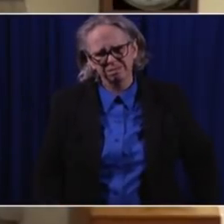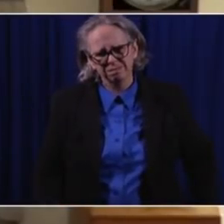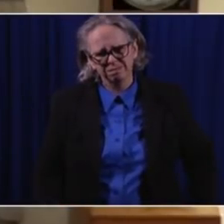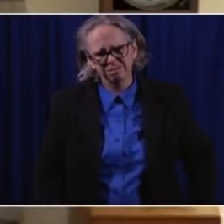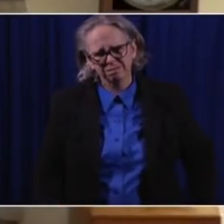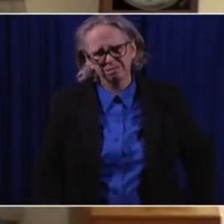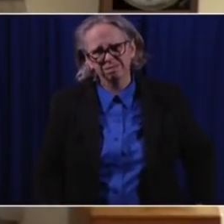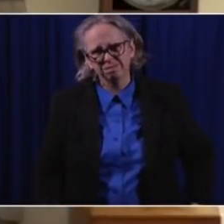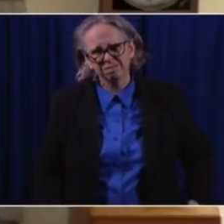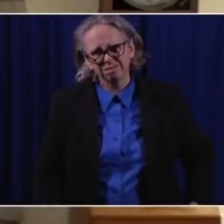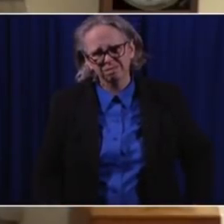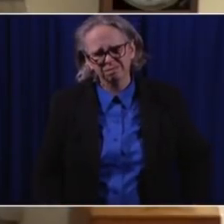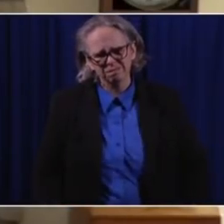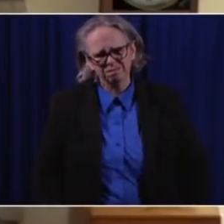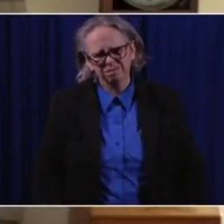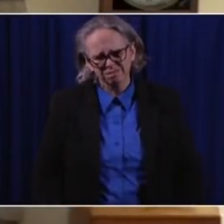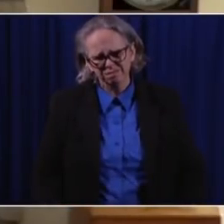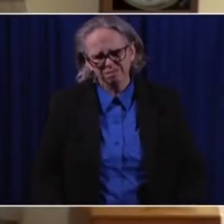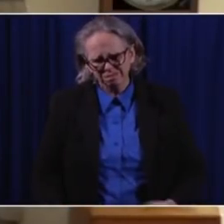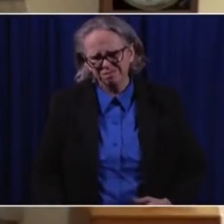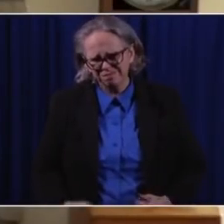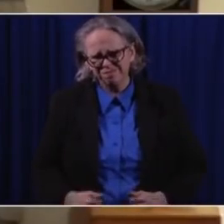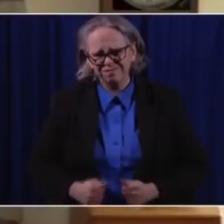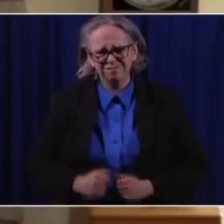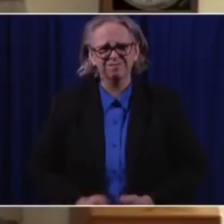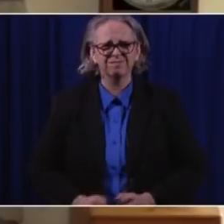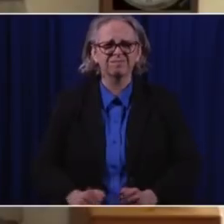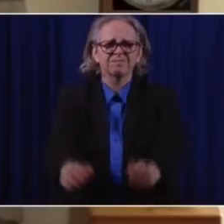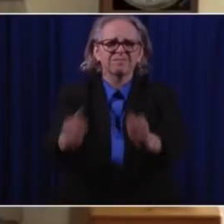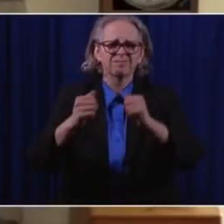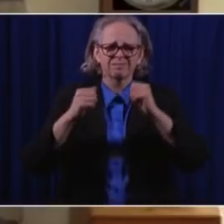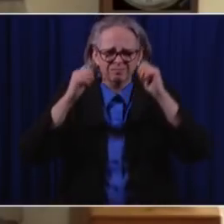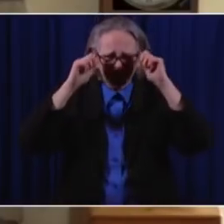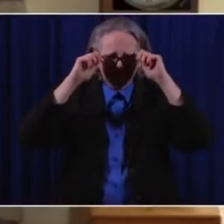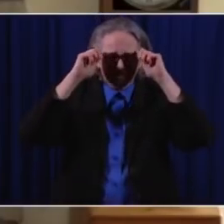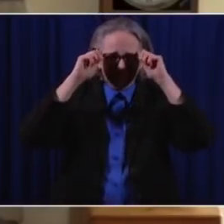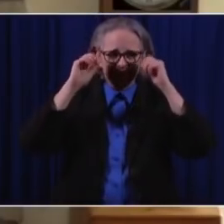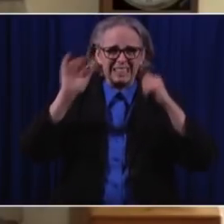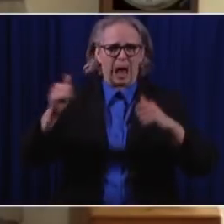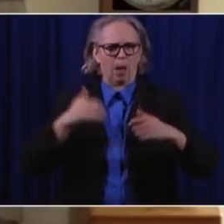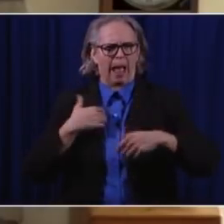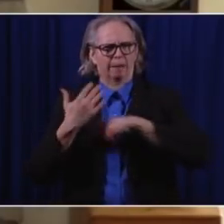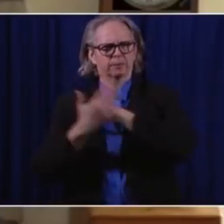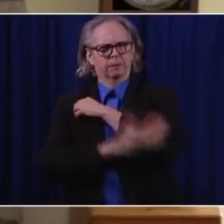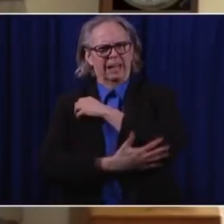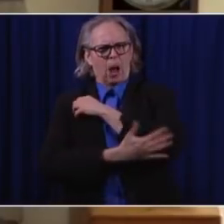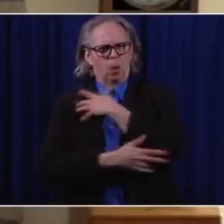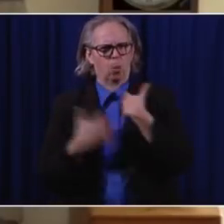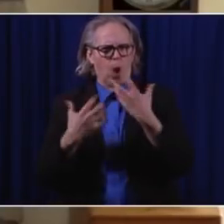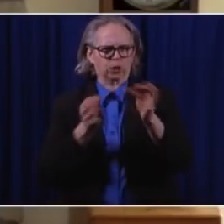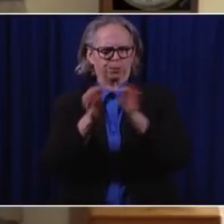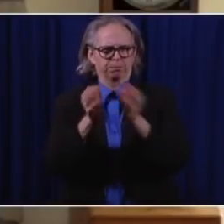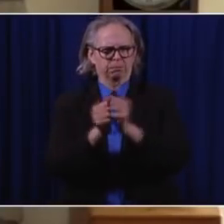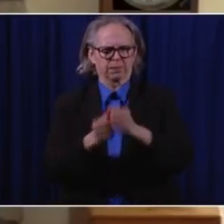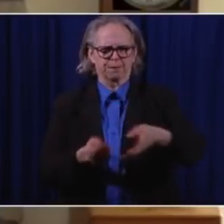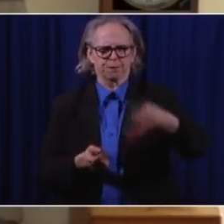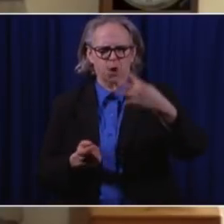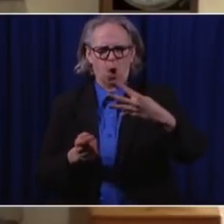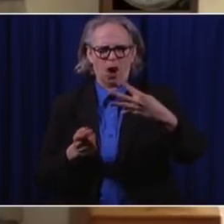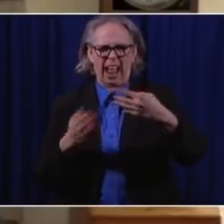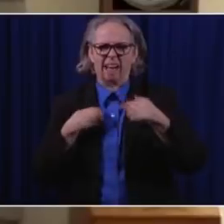We do have, as you've seen there, 4 counties with 1,000 cases per 100,000.